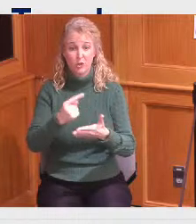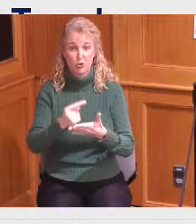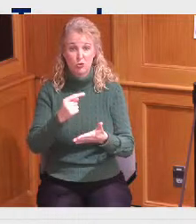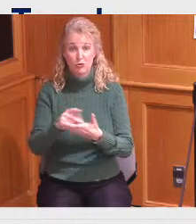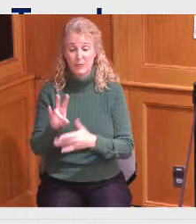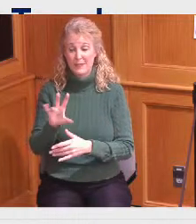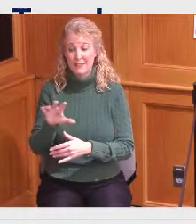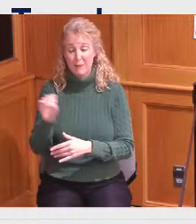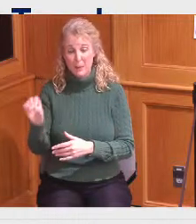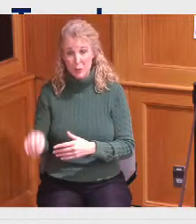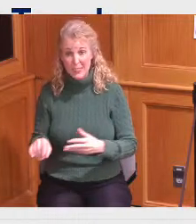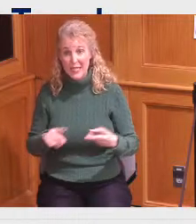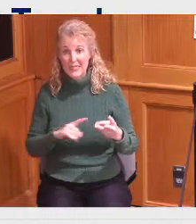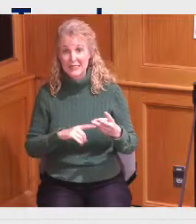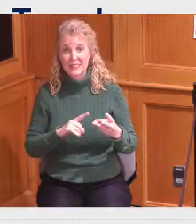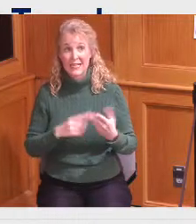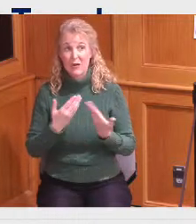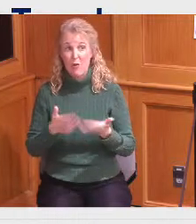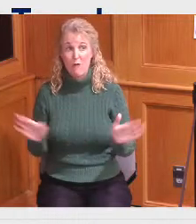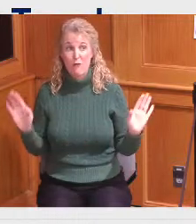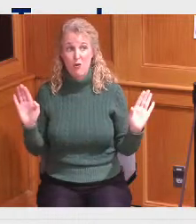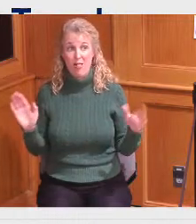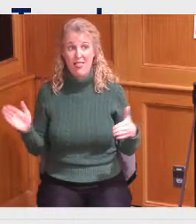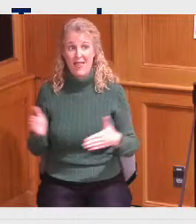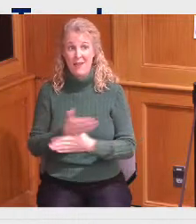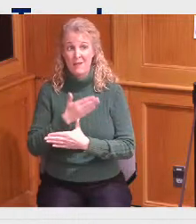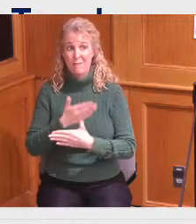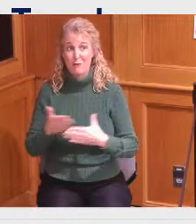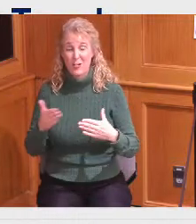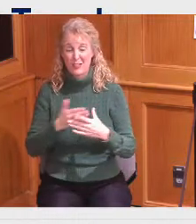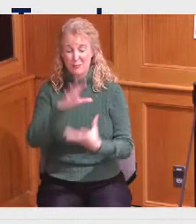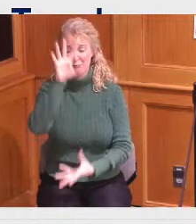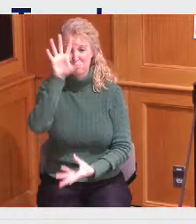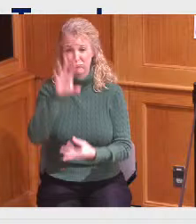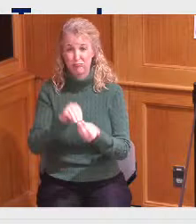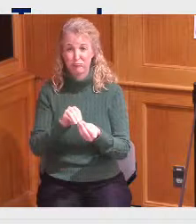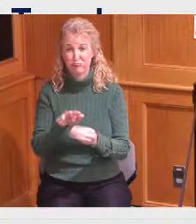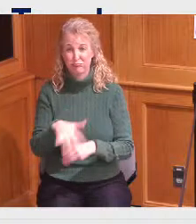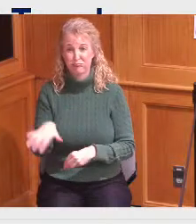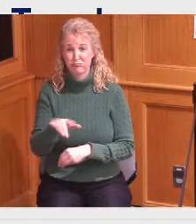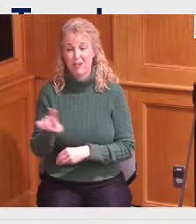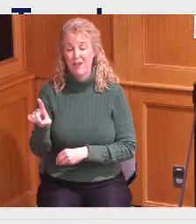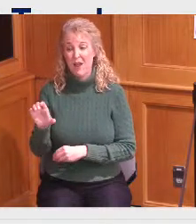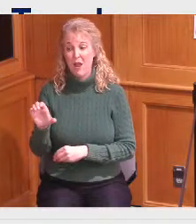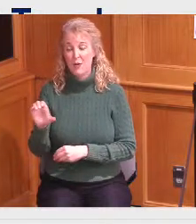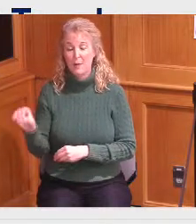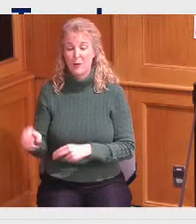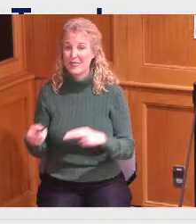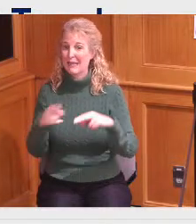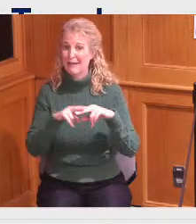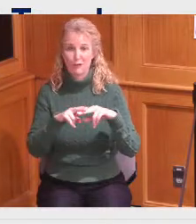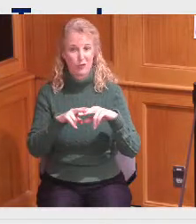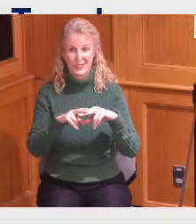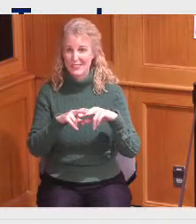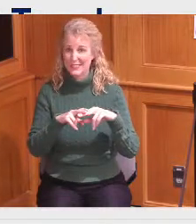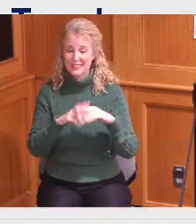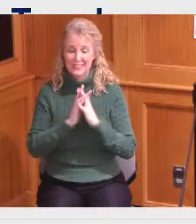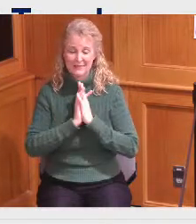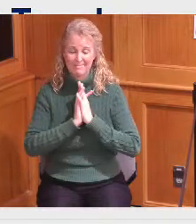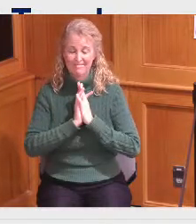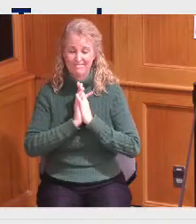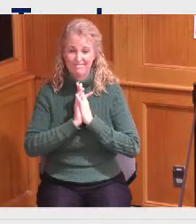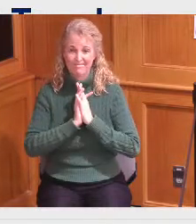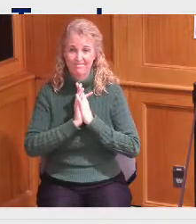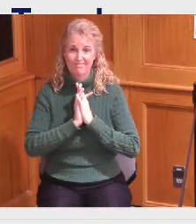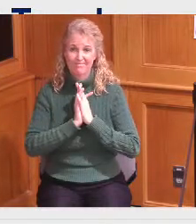75%, and the overall average for all of those levels of care is around 100%. And